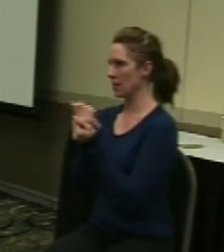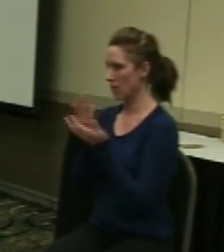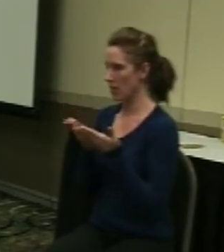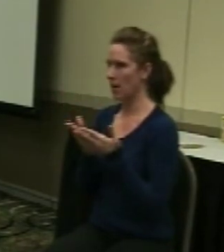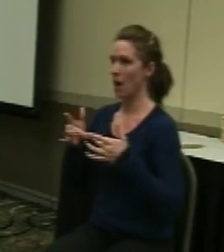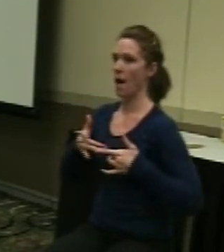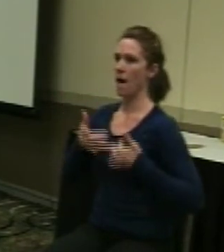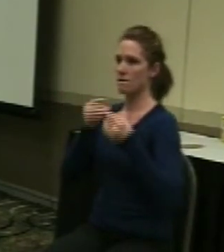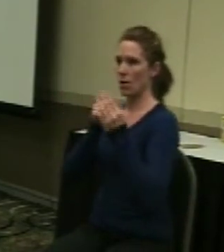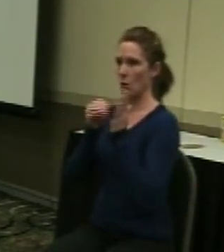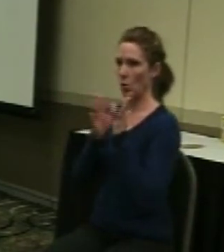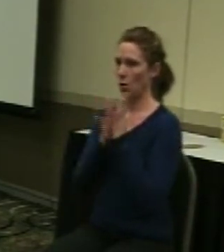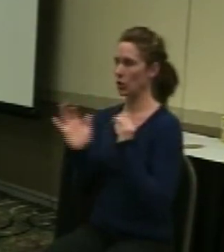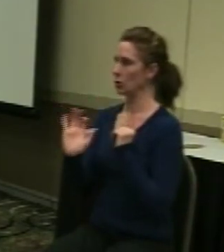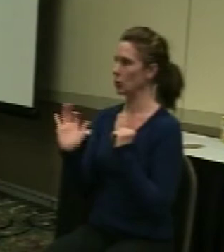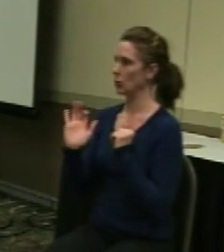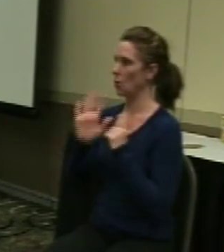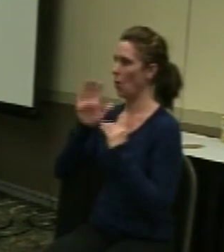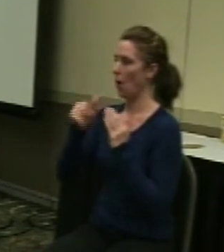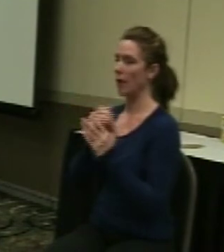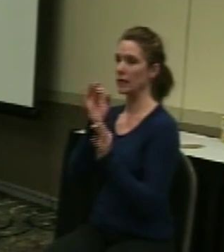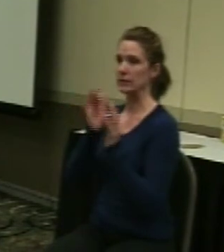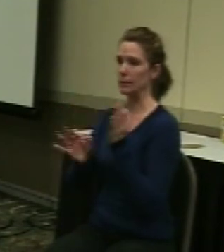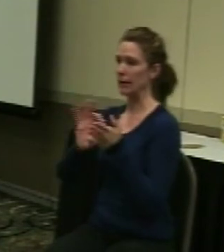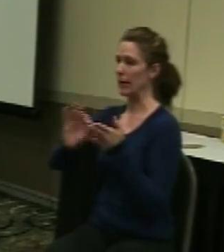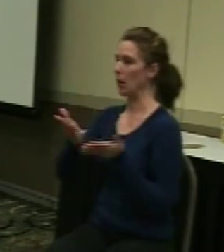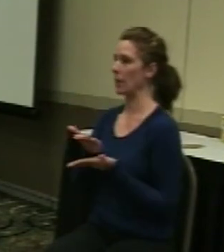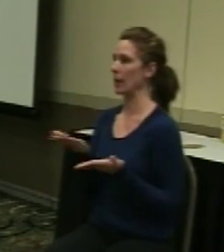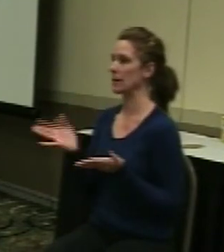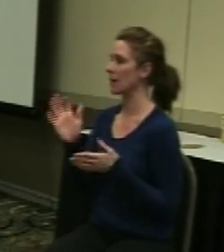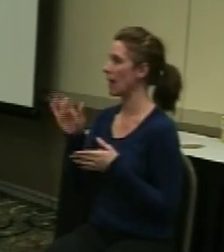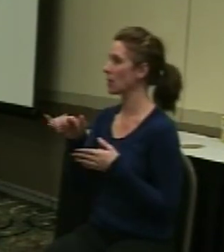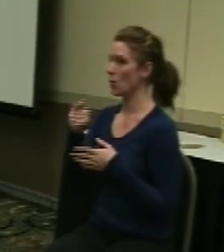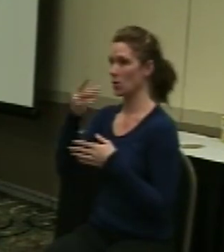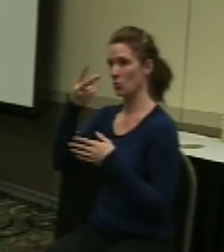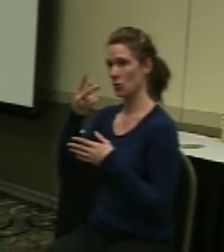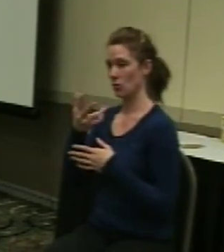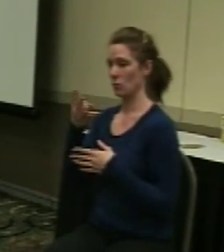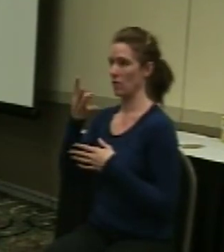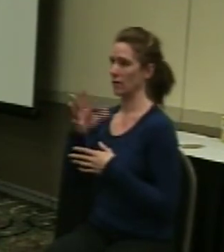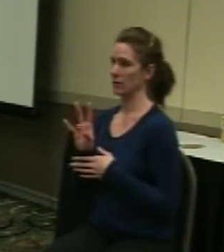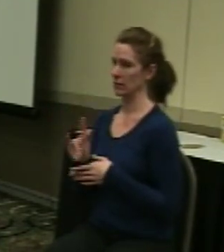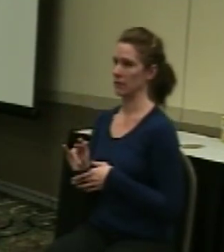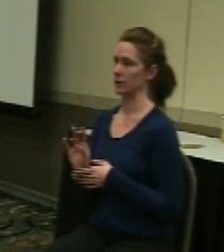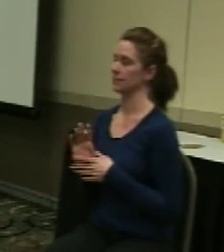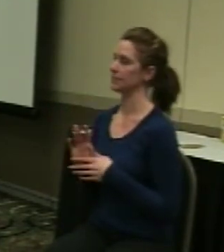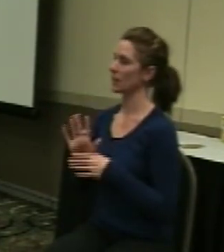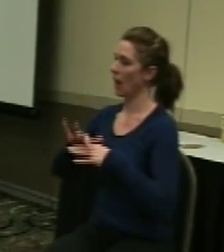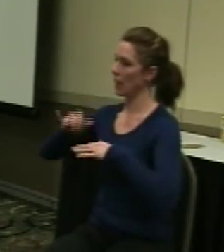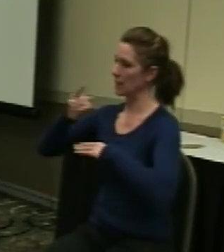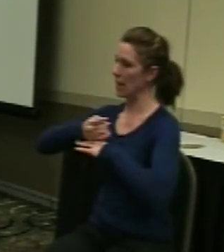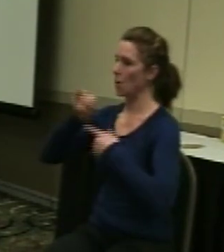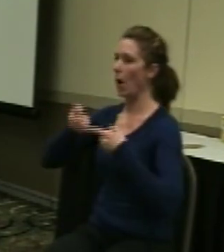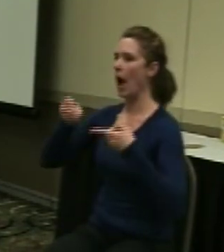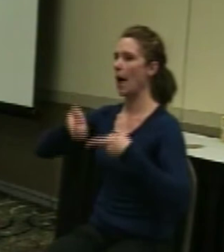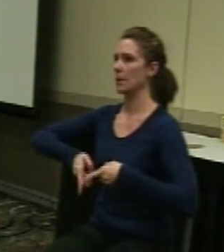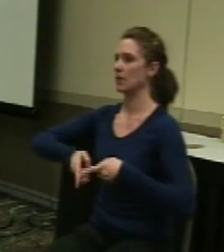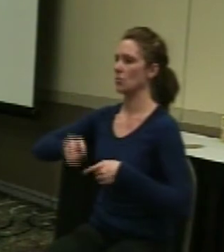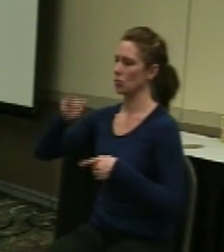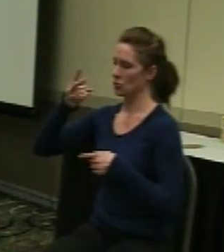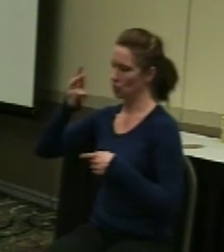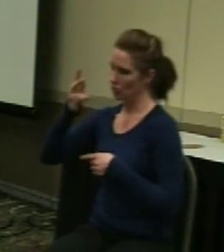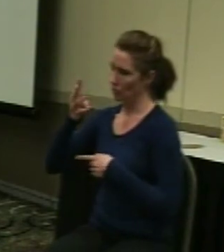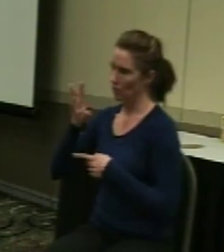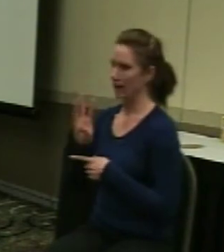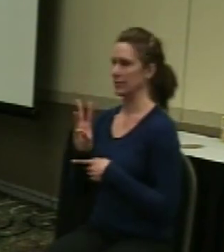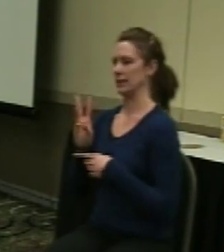recording, all of this is simply counting things. 1, 2, 3, 4, 5, 6, 7 on that day. 1, 2, 3, 4, 5, 6 on that day. That